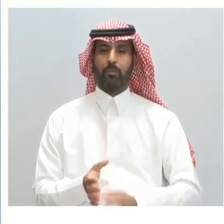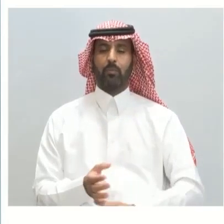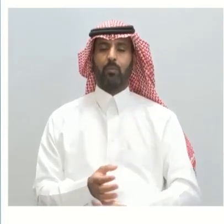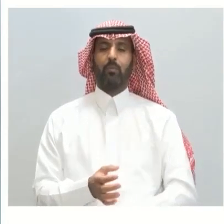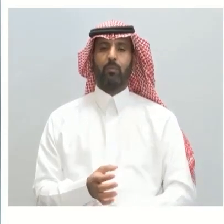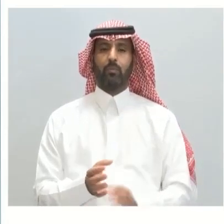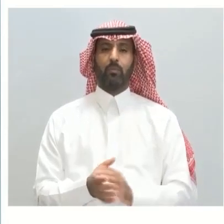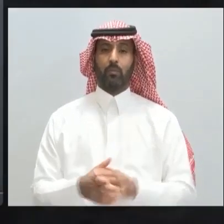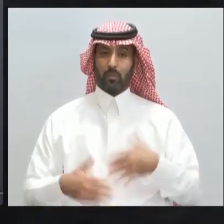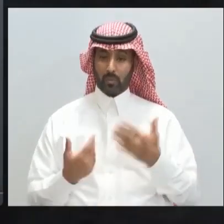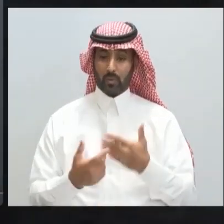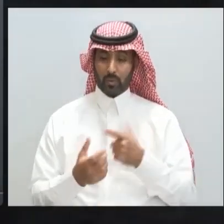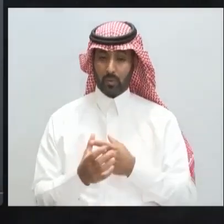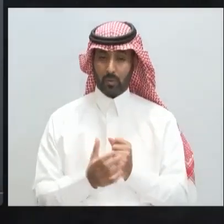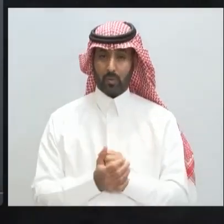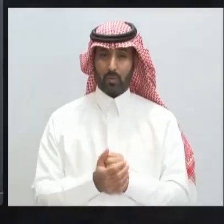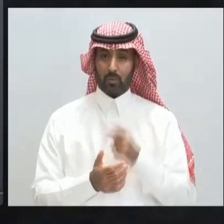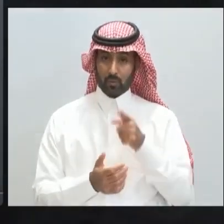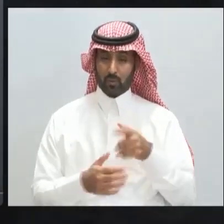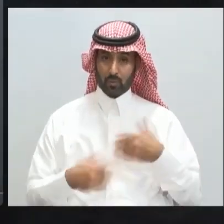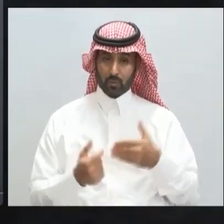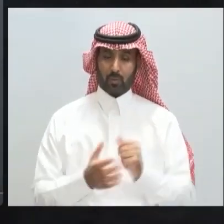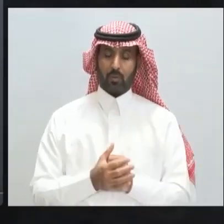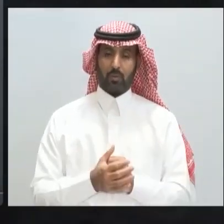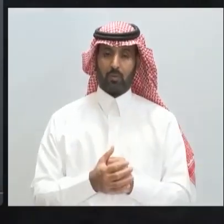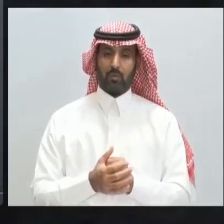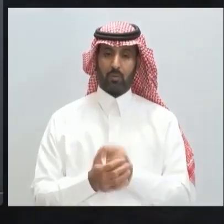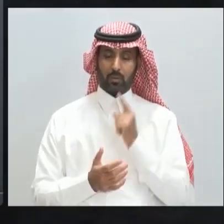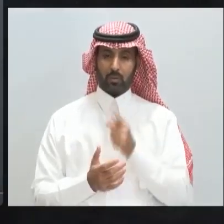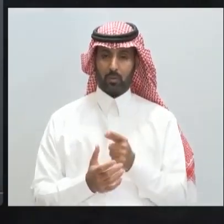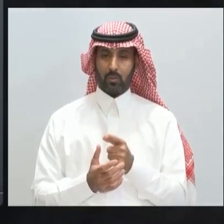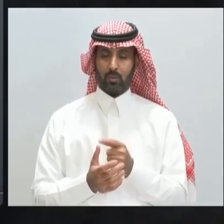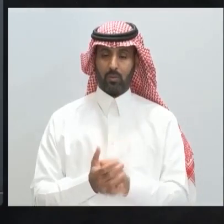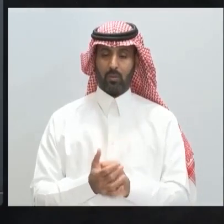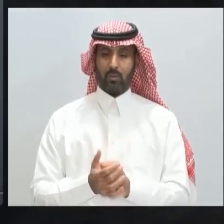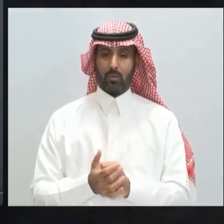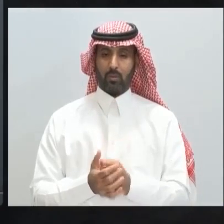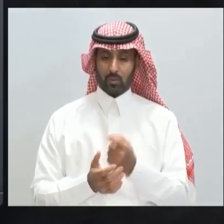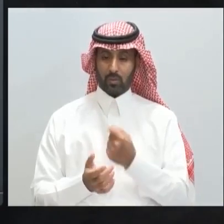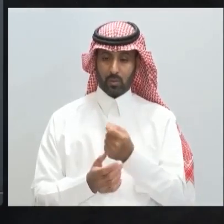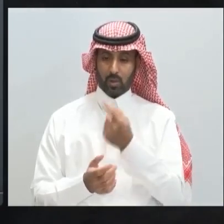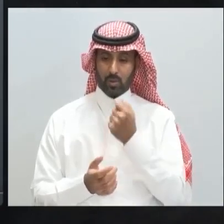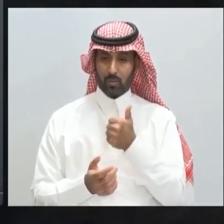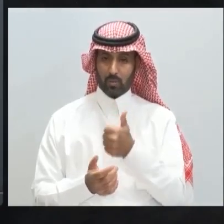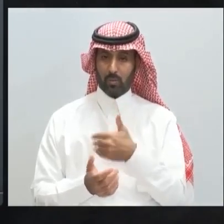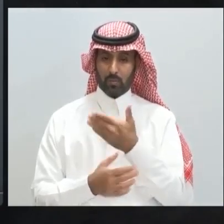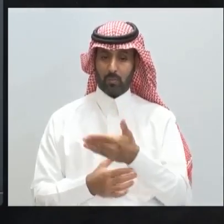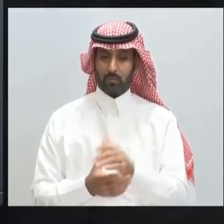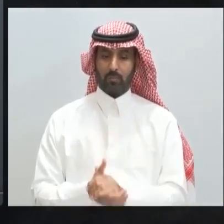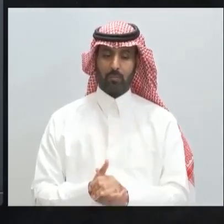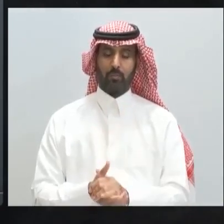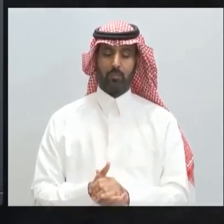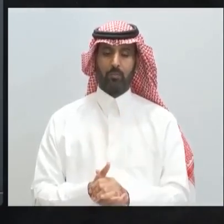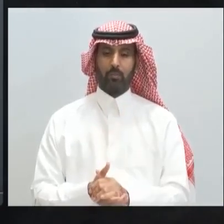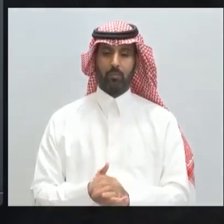we genuinely enjoy. So if you enjoy something and you make a decent living from it, it means that you are very